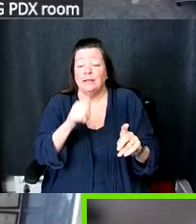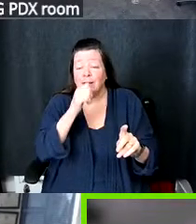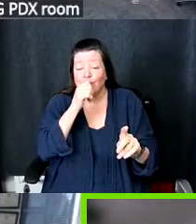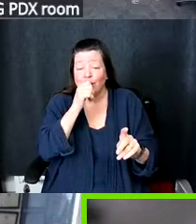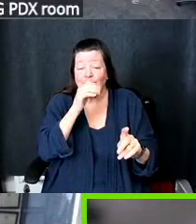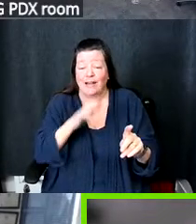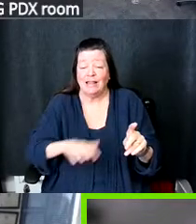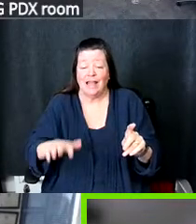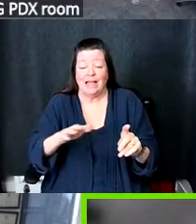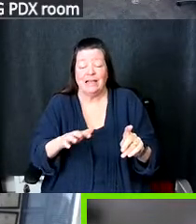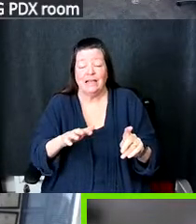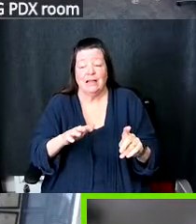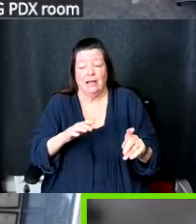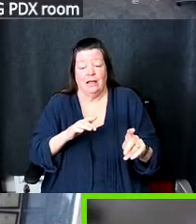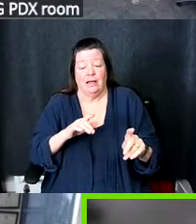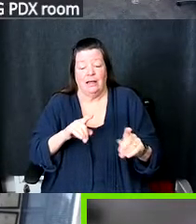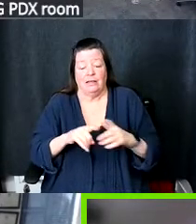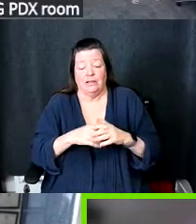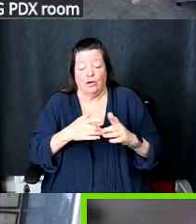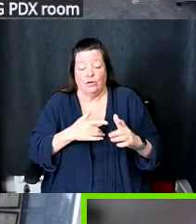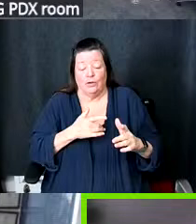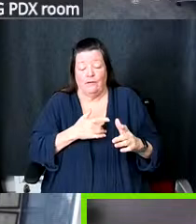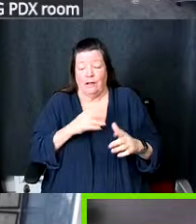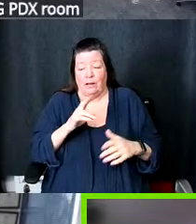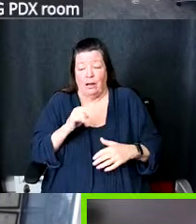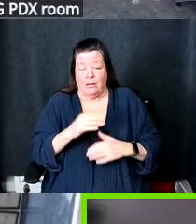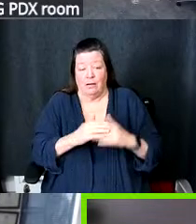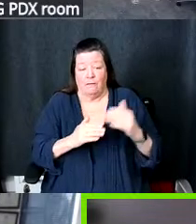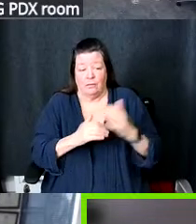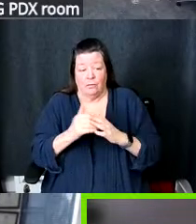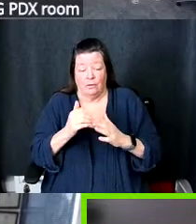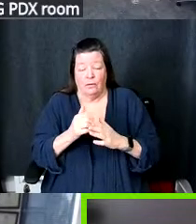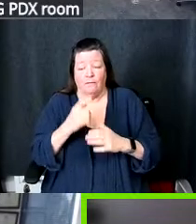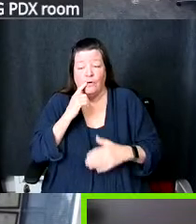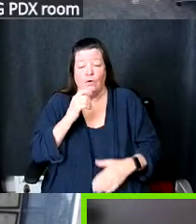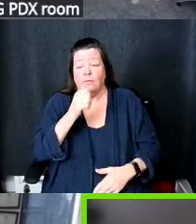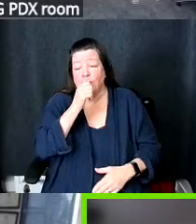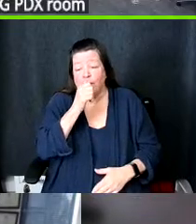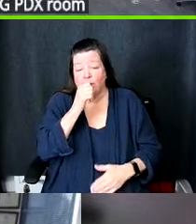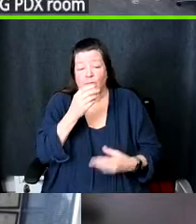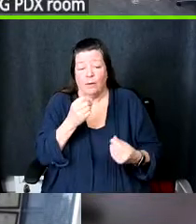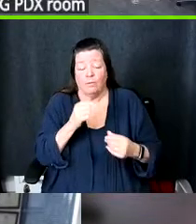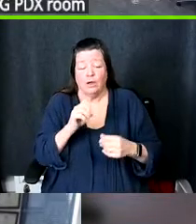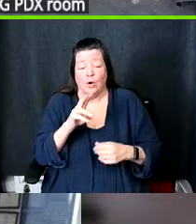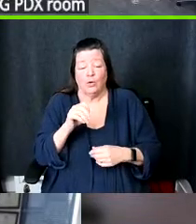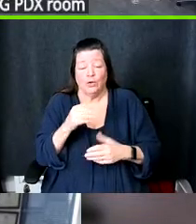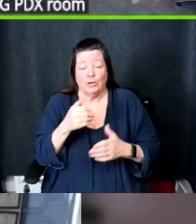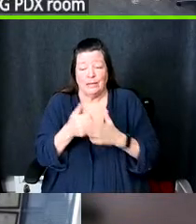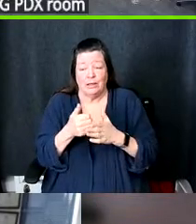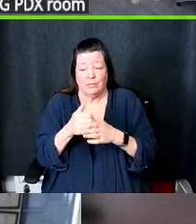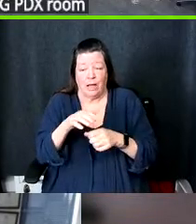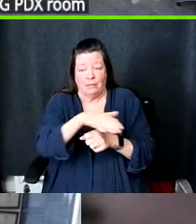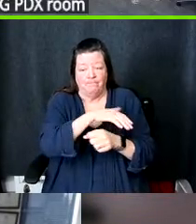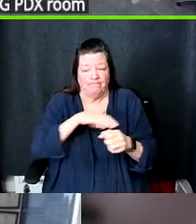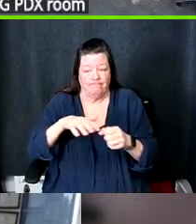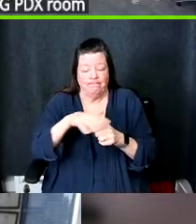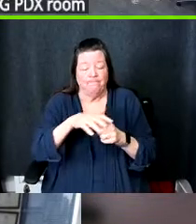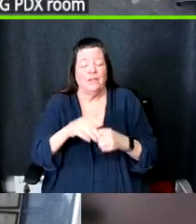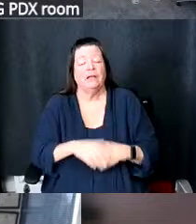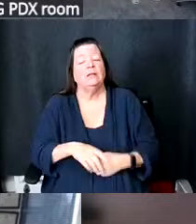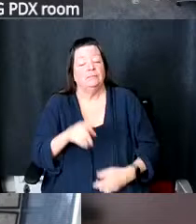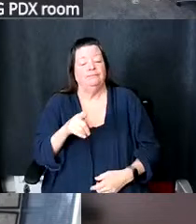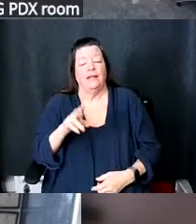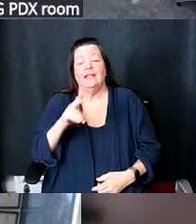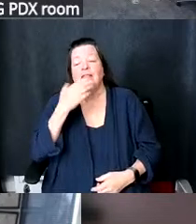uncomfortable for some of the private property owners nearby. Just wanted to note that. Thank you. Thanks, Michael. And I think that this really kind